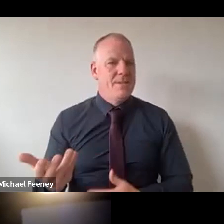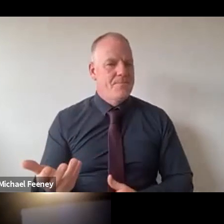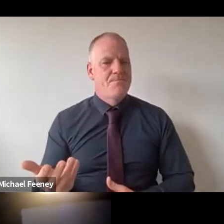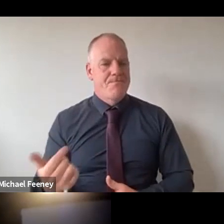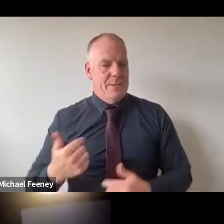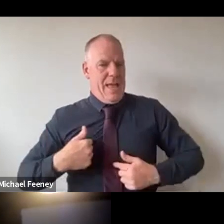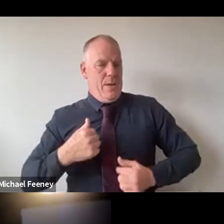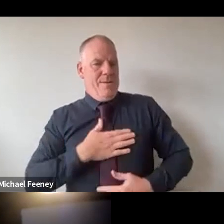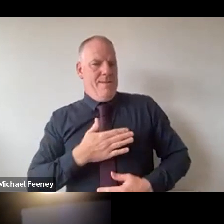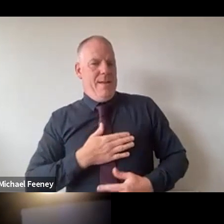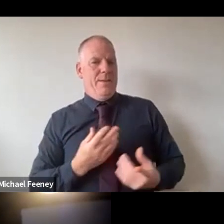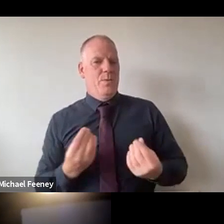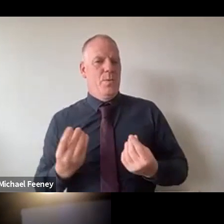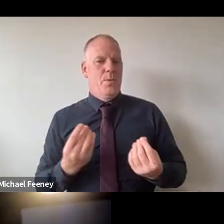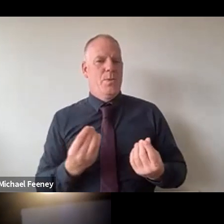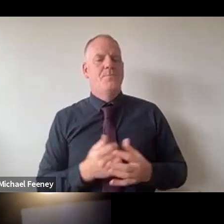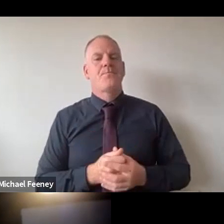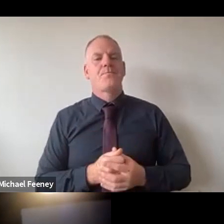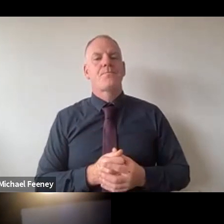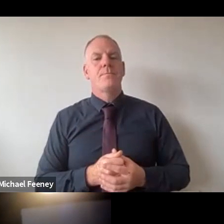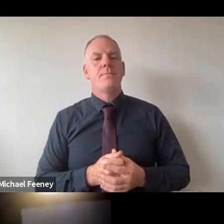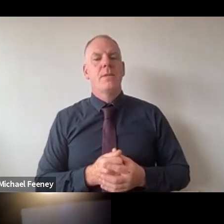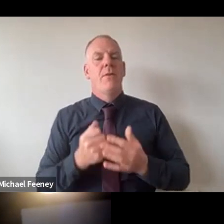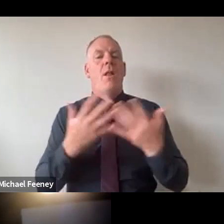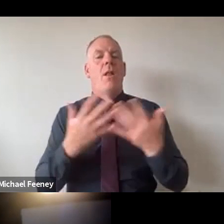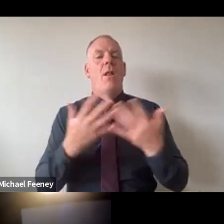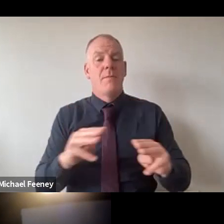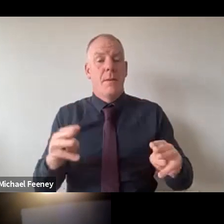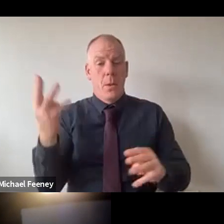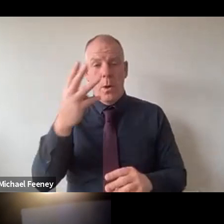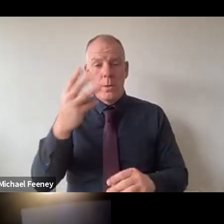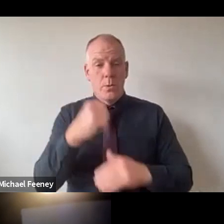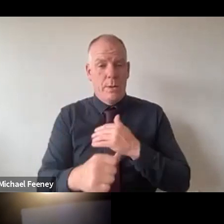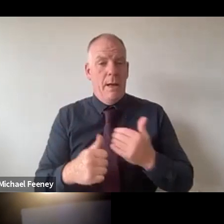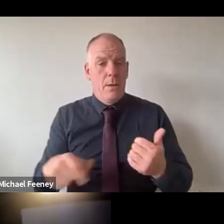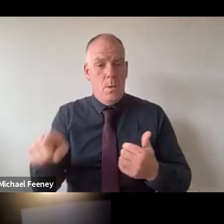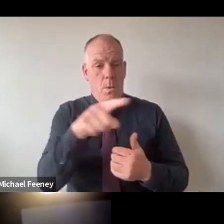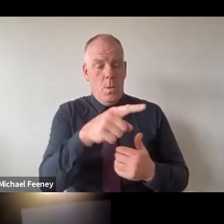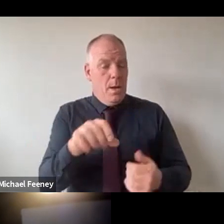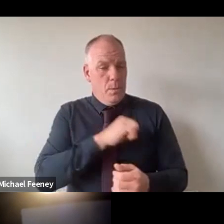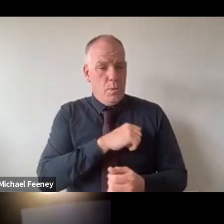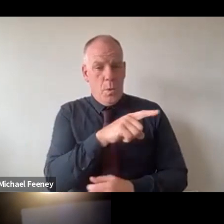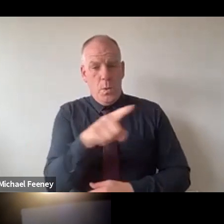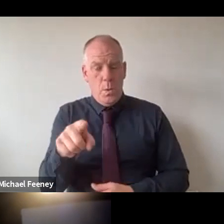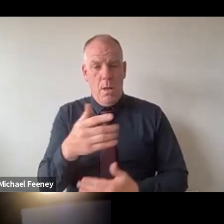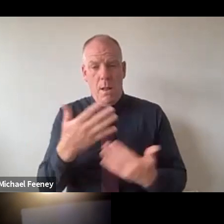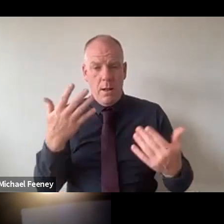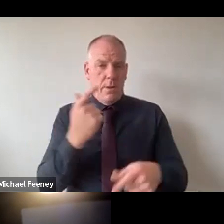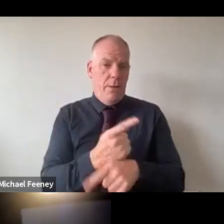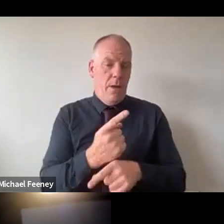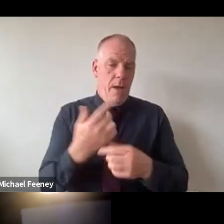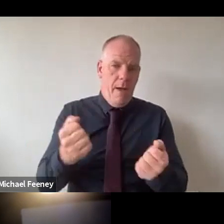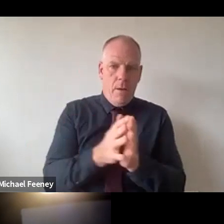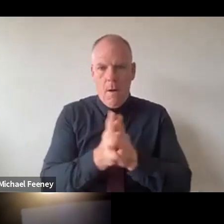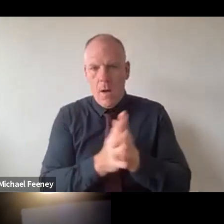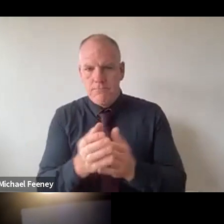what I would stress for a lot of people that are listening here today, and I'm sure a lot of people are here because they're passionate about human